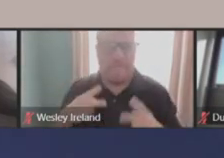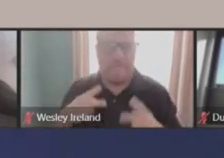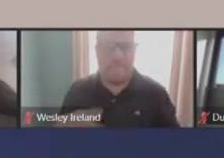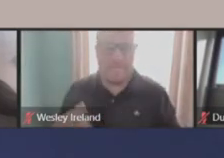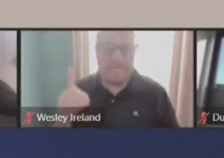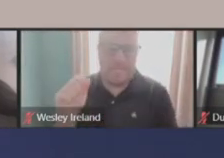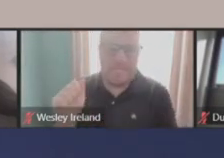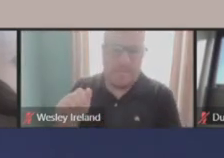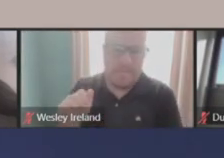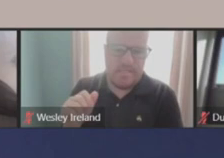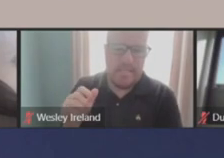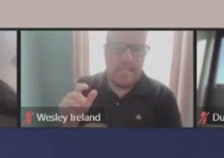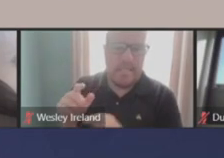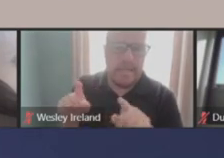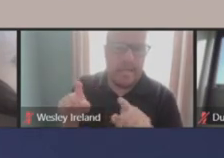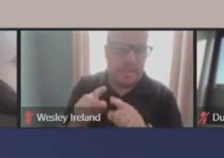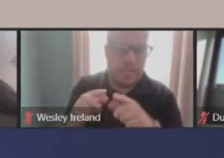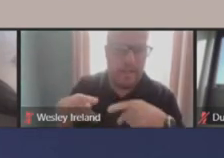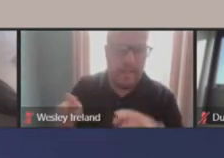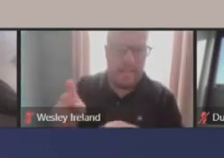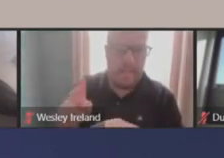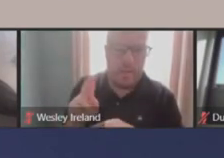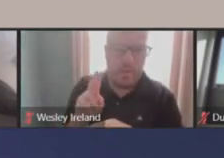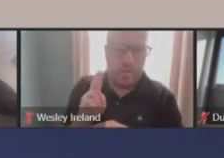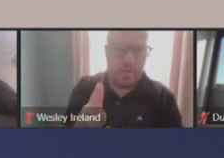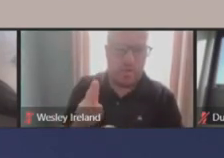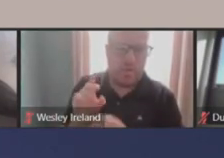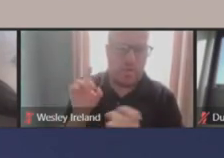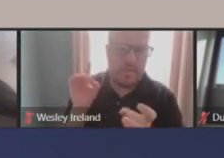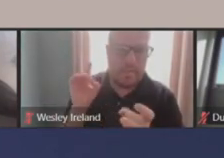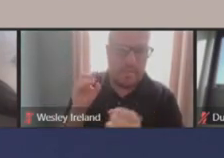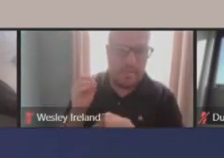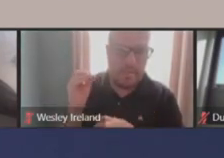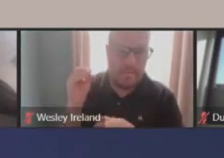guide people with a variety of